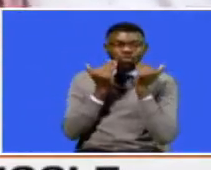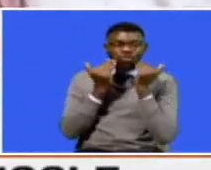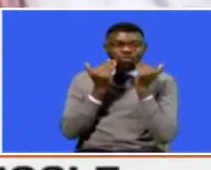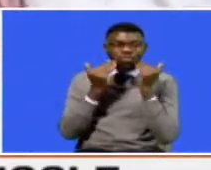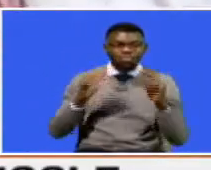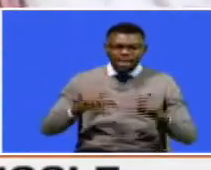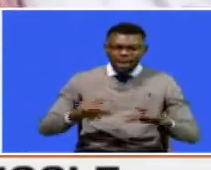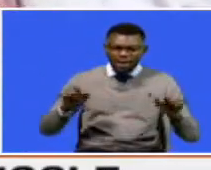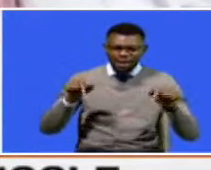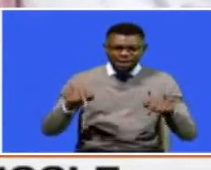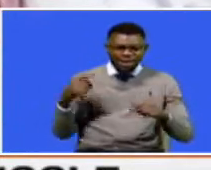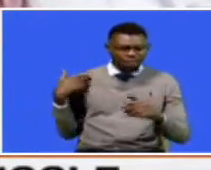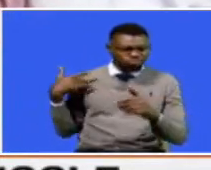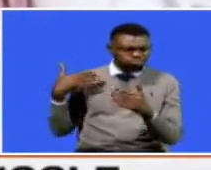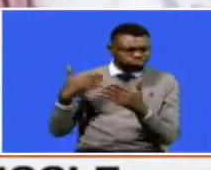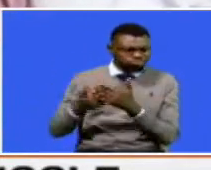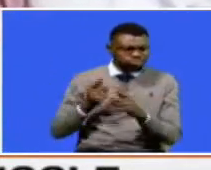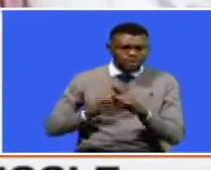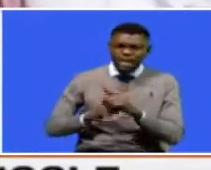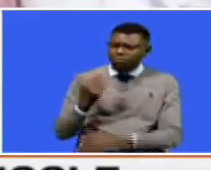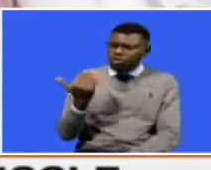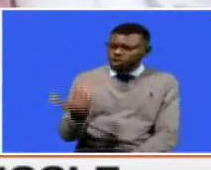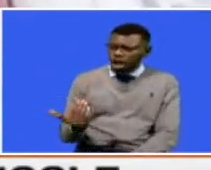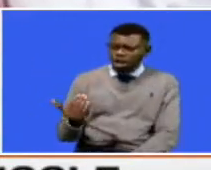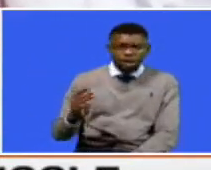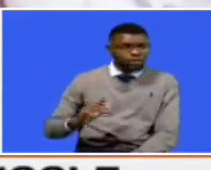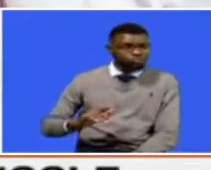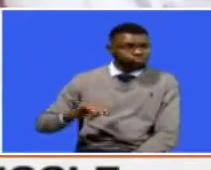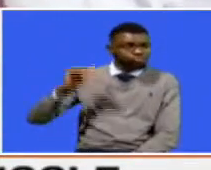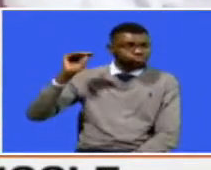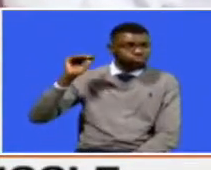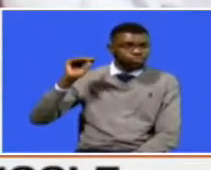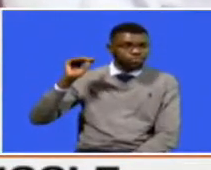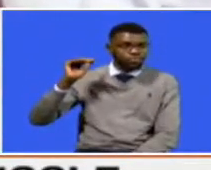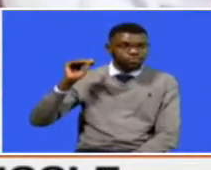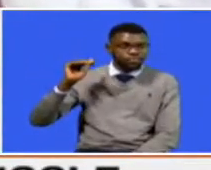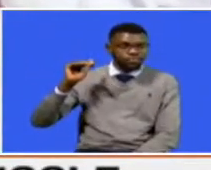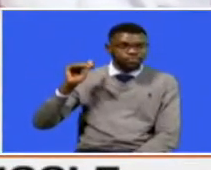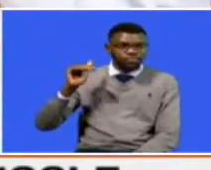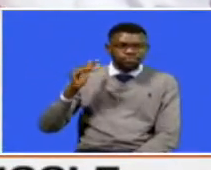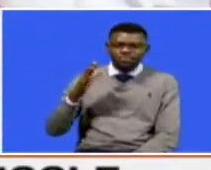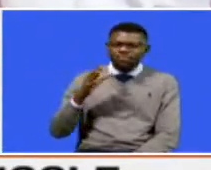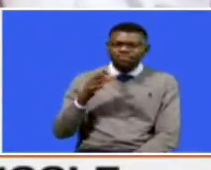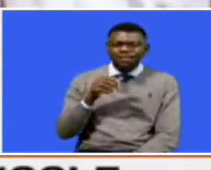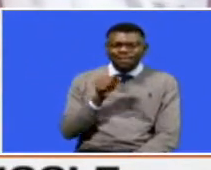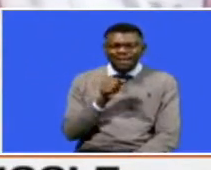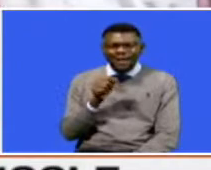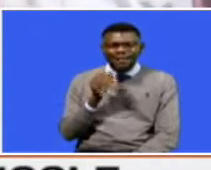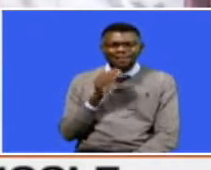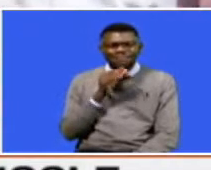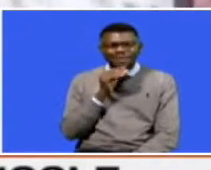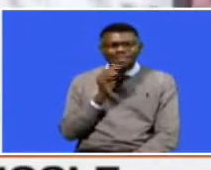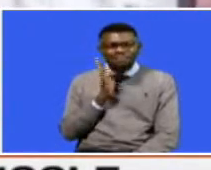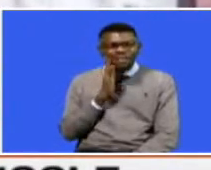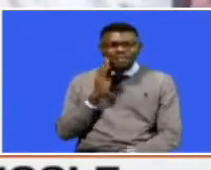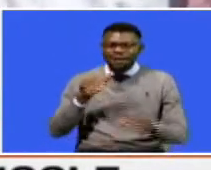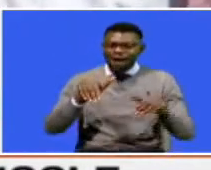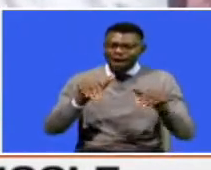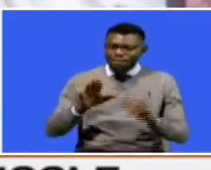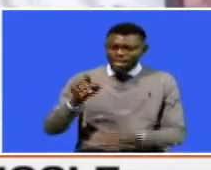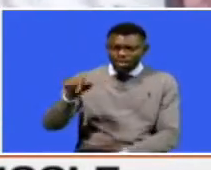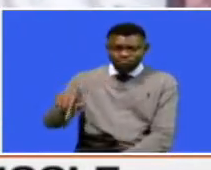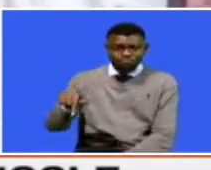land ever since I was a child. My grandparents are buried here.